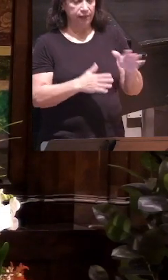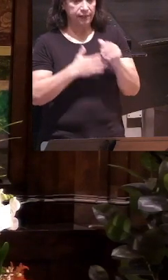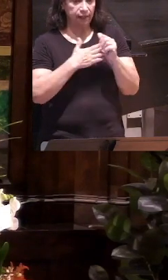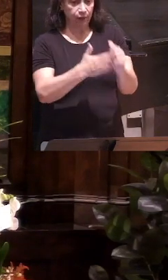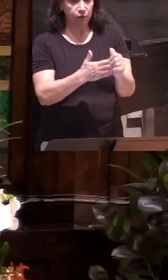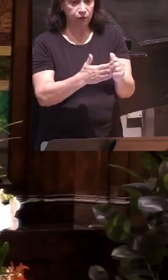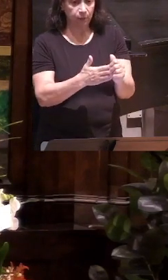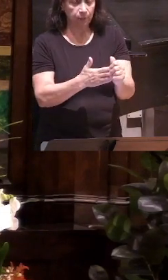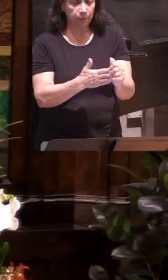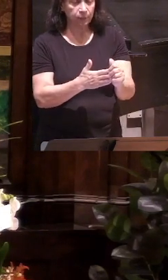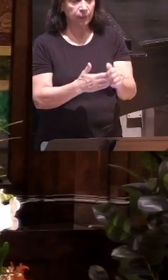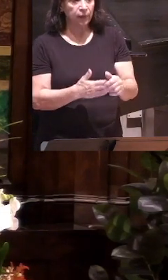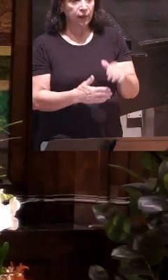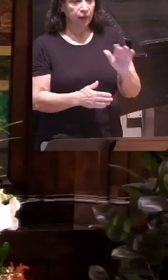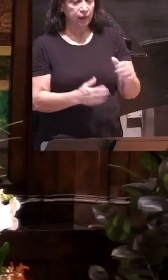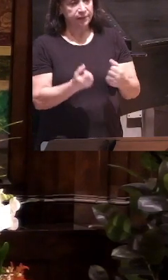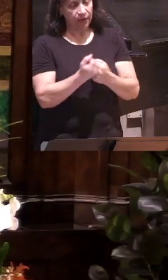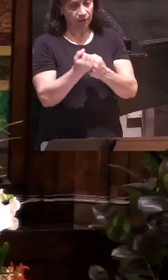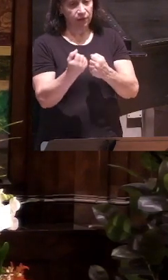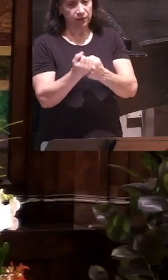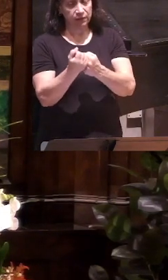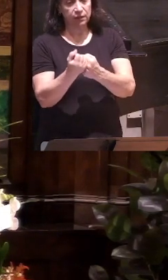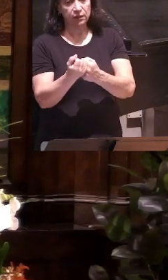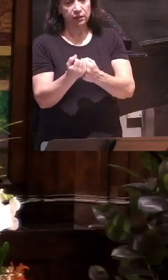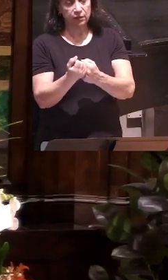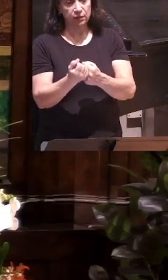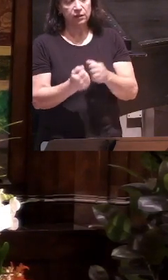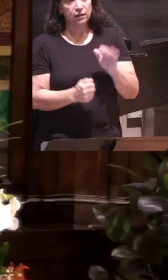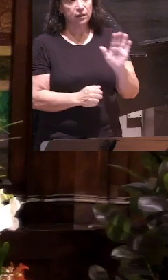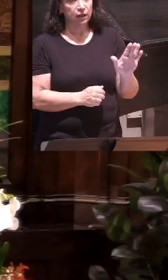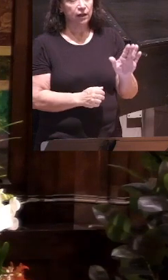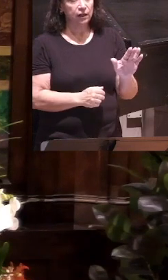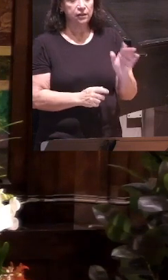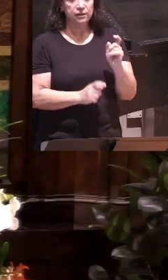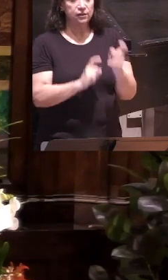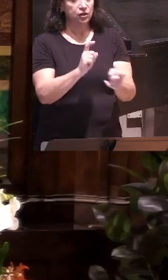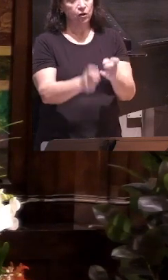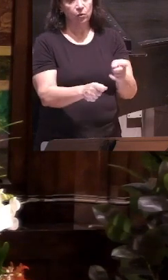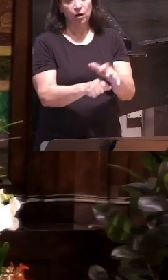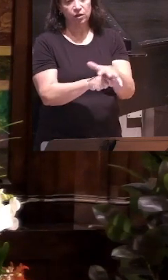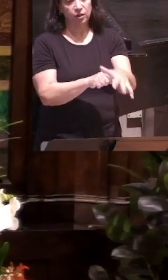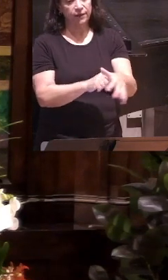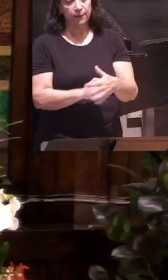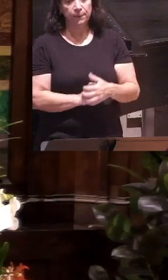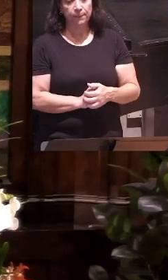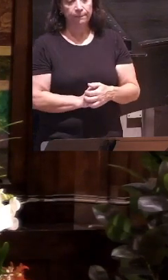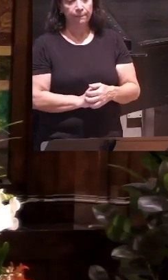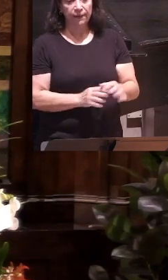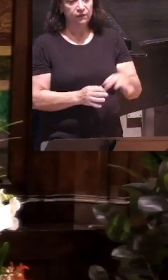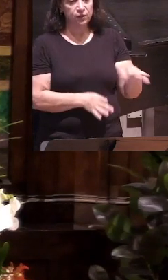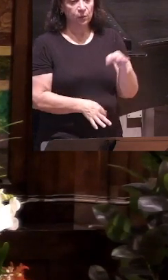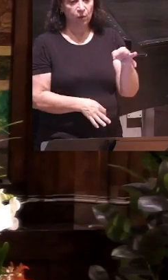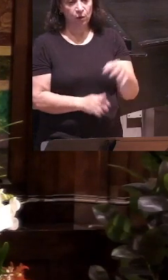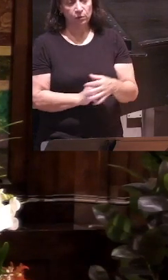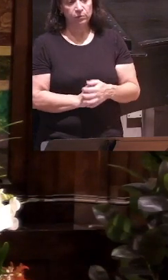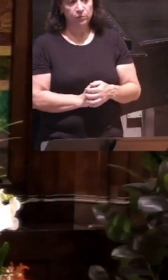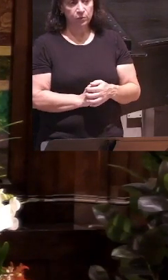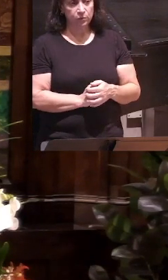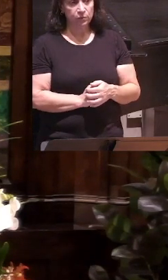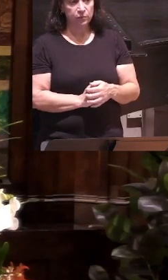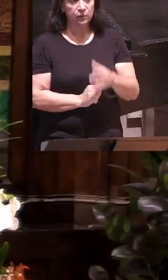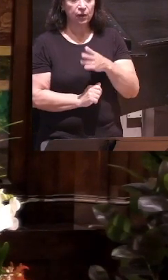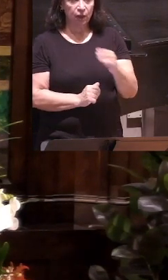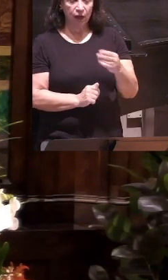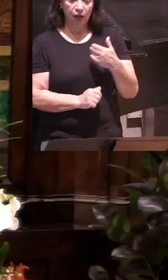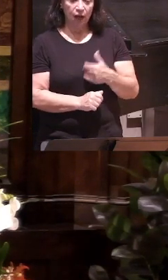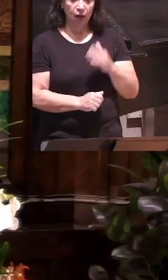leadership, his advocacy, his generosity of spirit. And